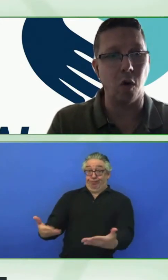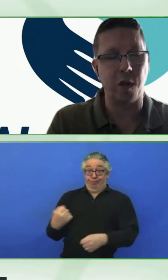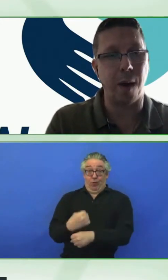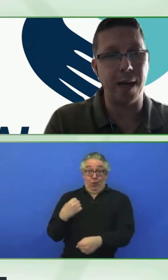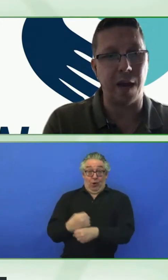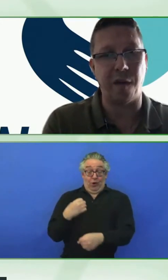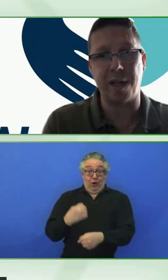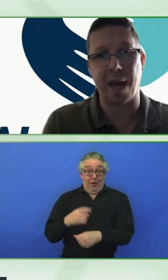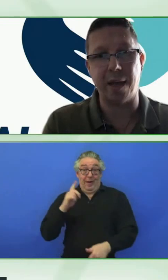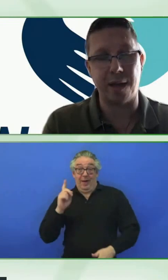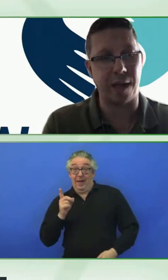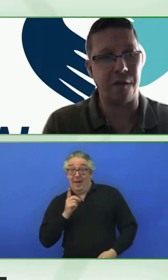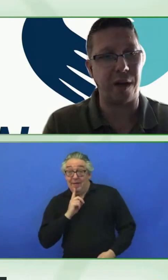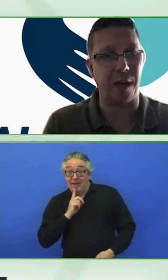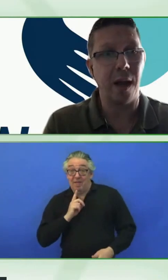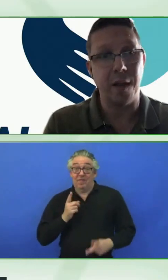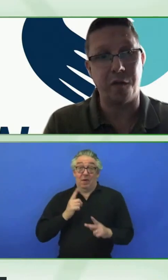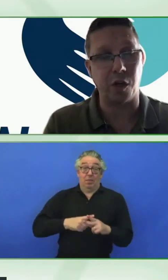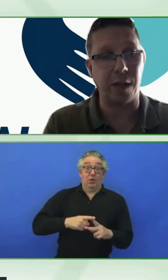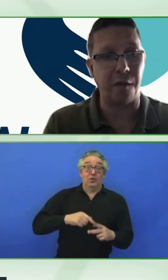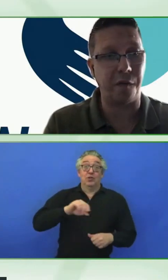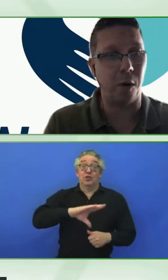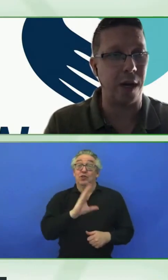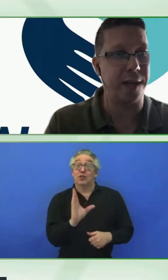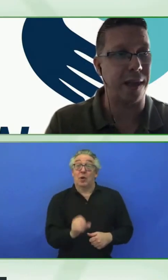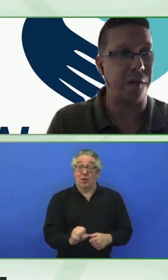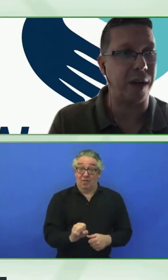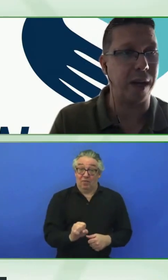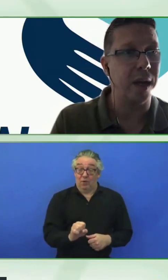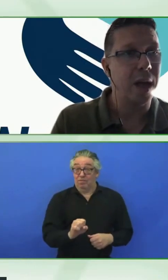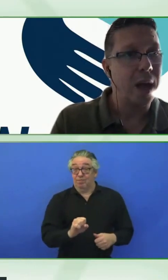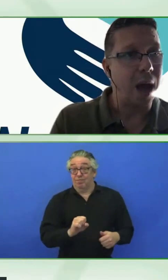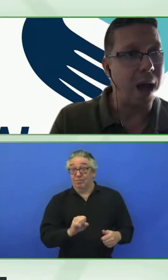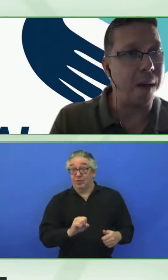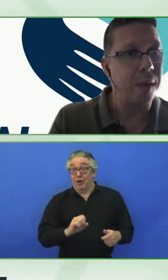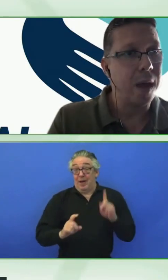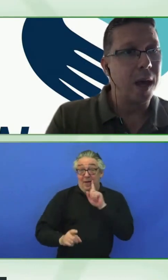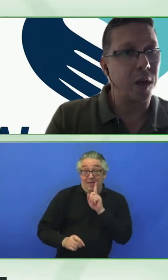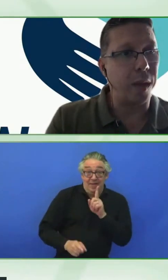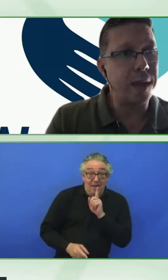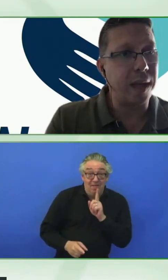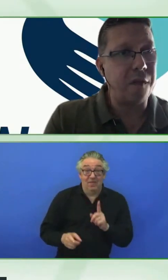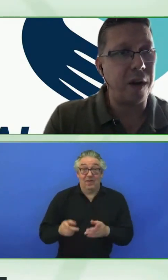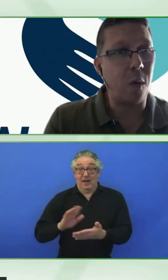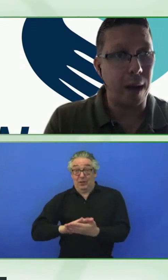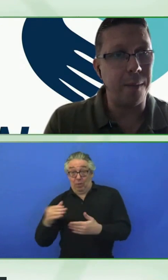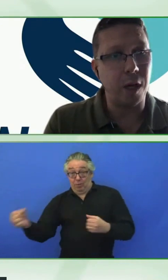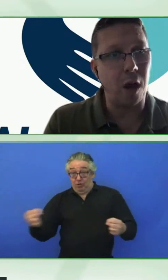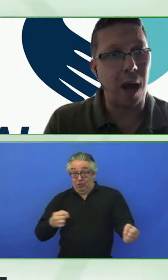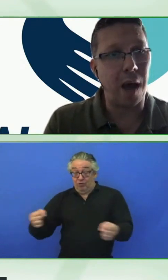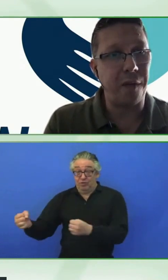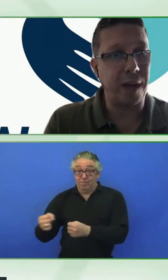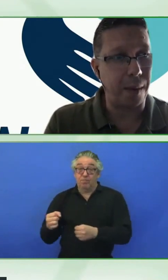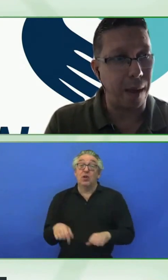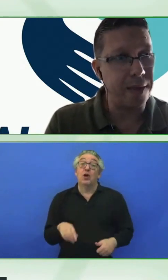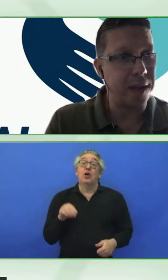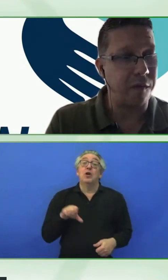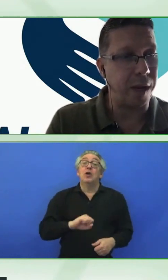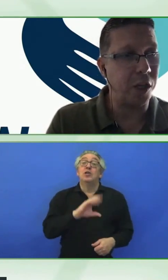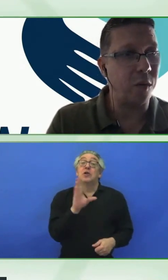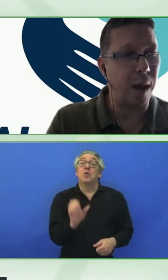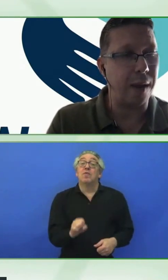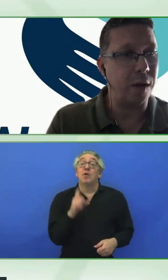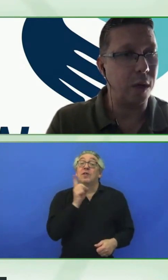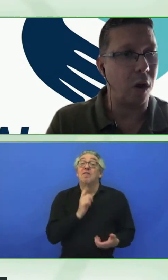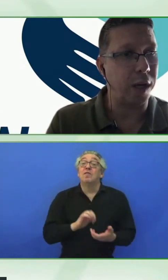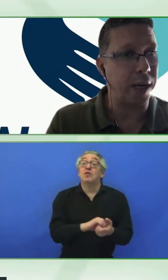also endorsed by Deaf SA, the official deaf body in South Africa. So within South Africa, we aim to go live in the coming months. As